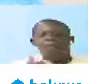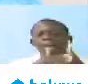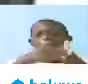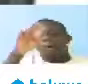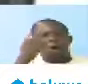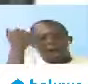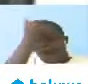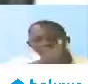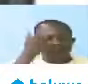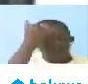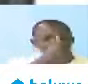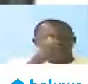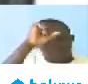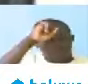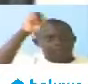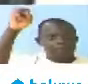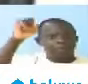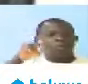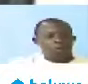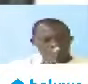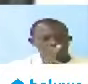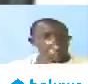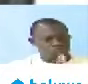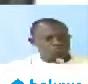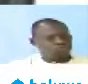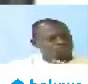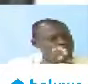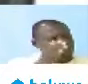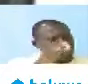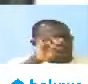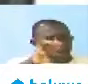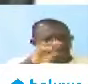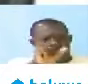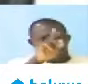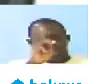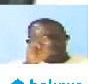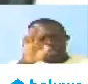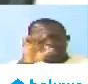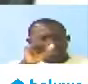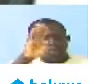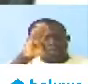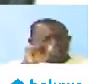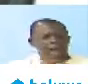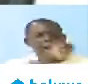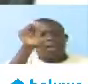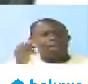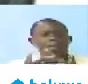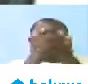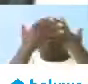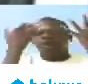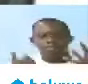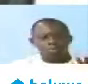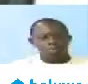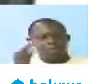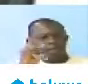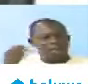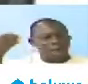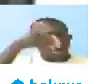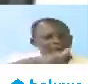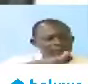who went through Maktaba. And many people also from many parts of the world. If you go into Mataba, you see people